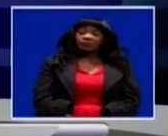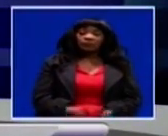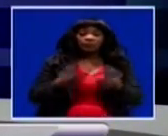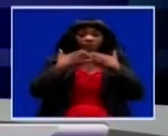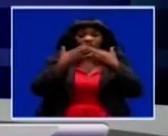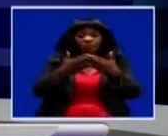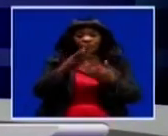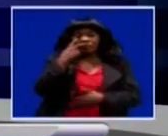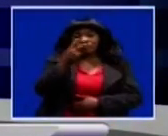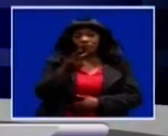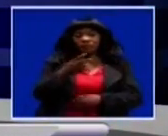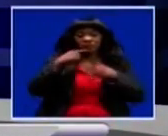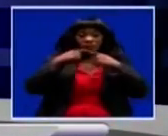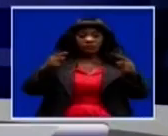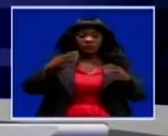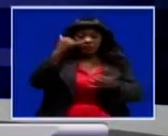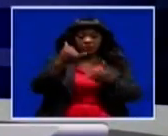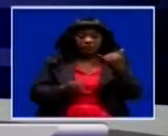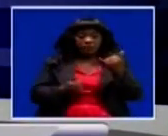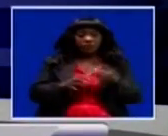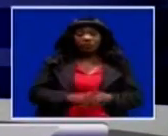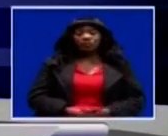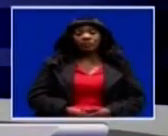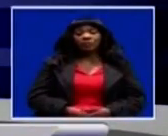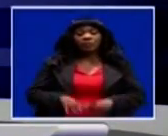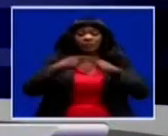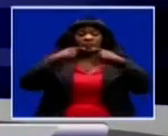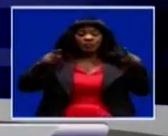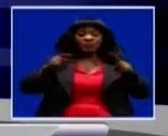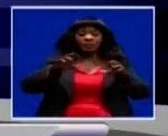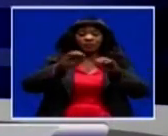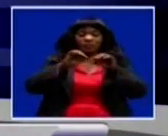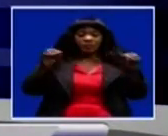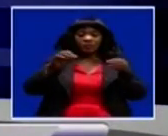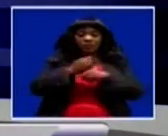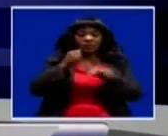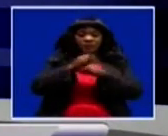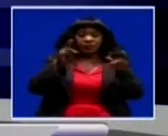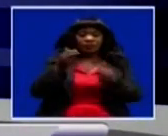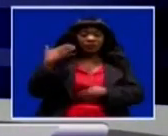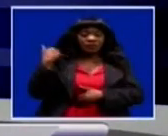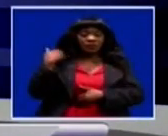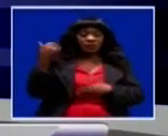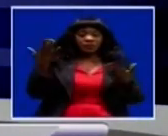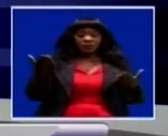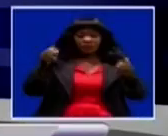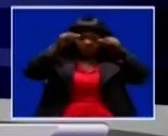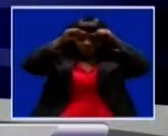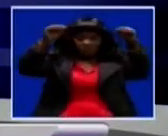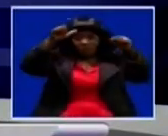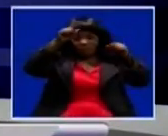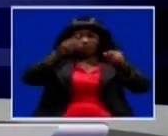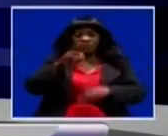Thank you so much for watching the news. As we end the news, we now take a look at the stories making headlines. President Edgar Lungu